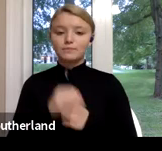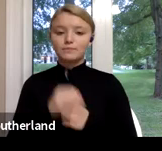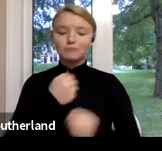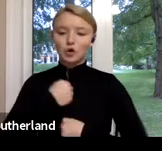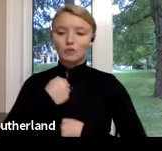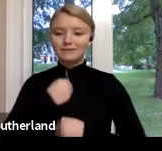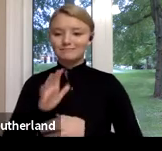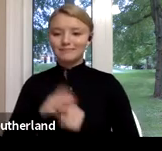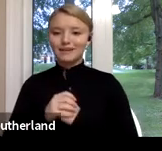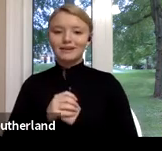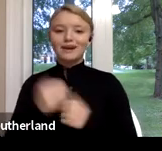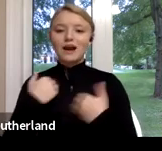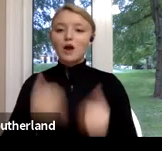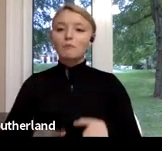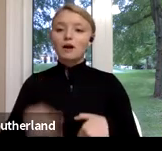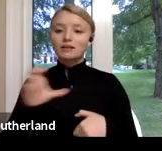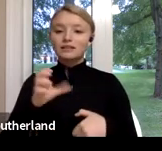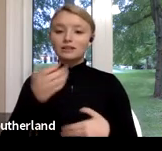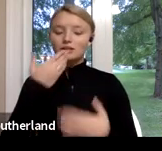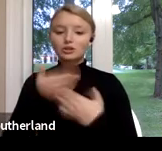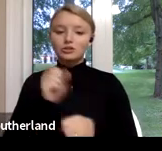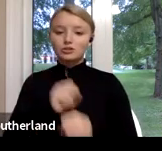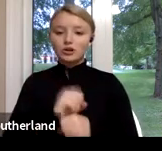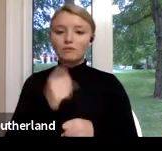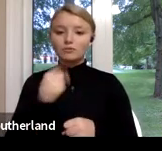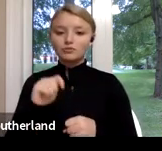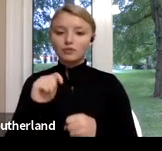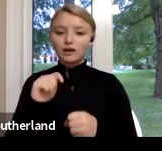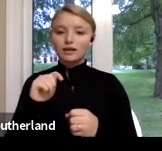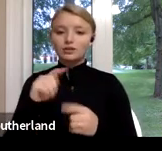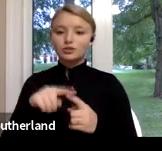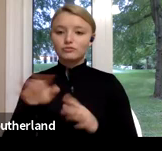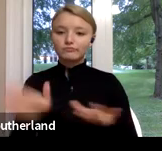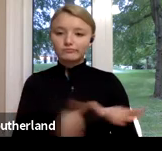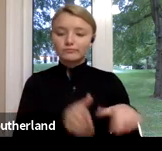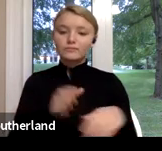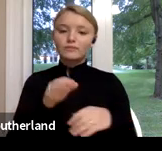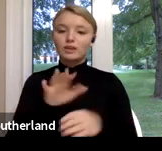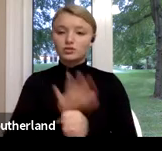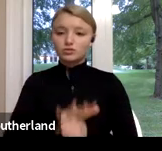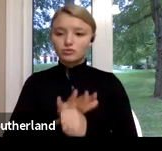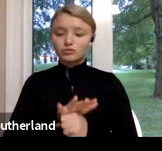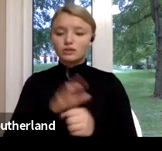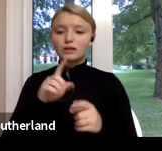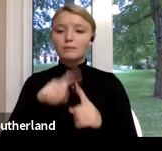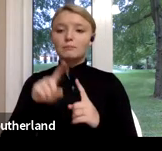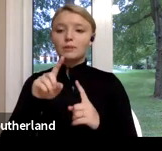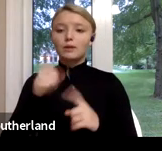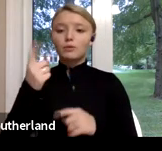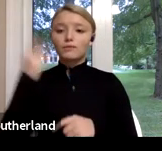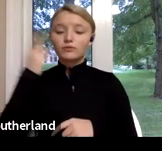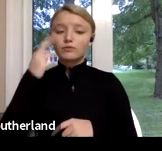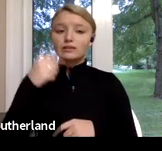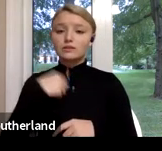job of trying to take care of oxidative stress. But one of the reasons that we age, the reasons that we